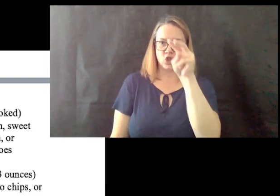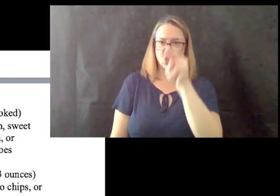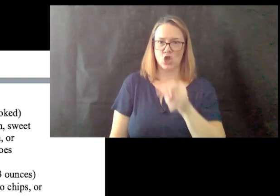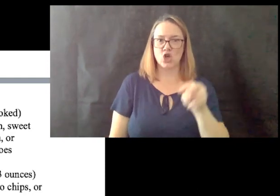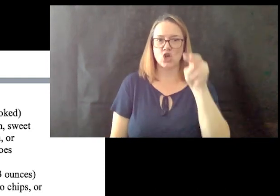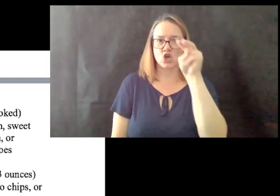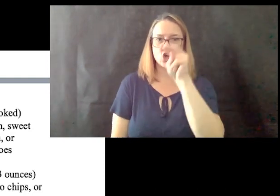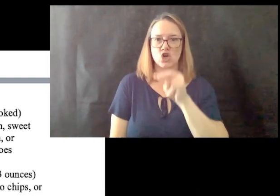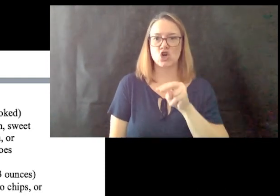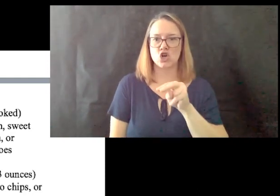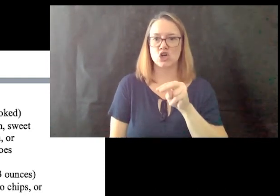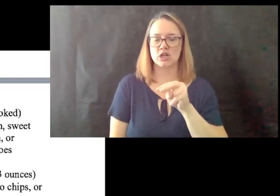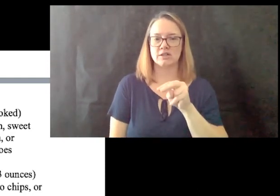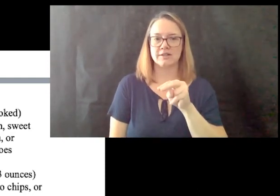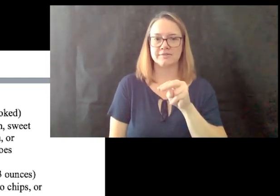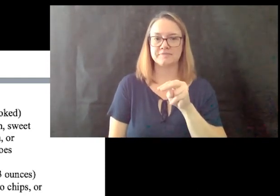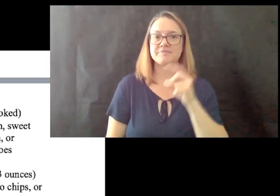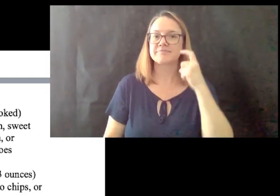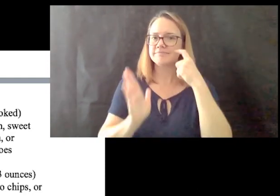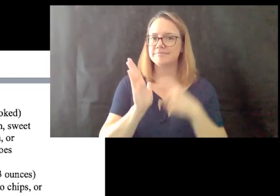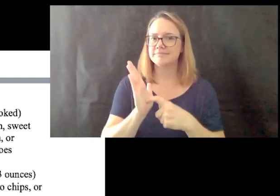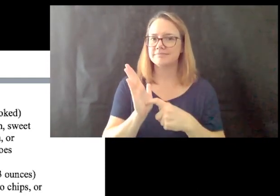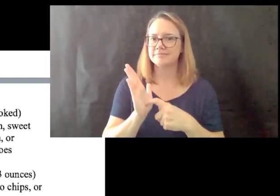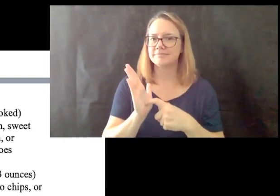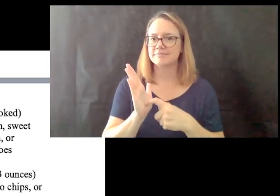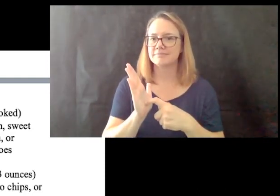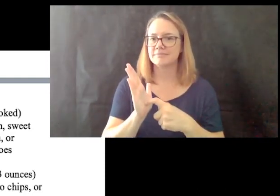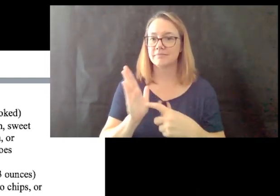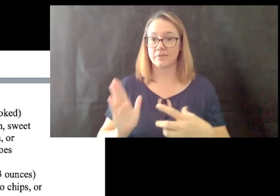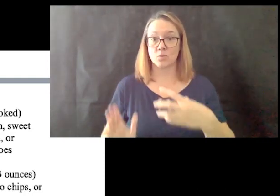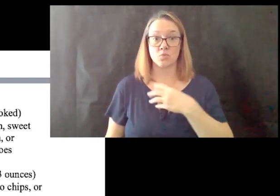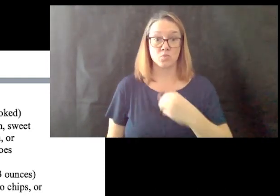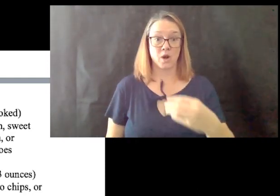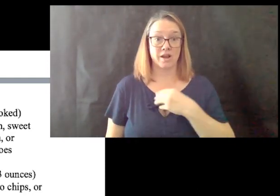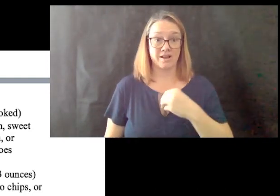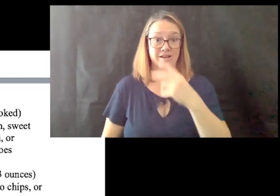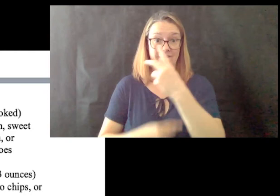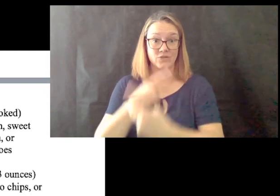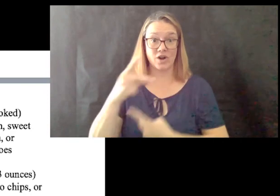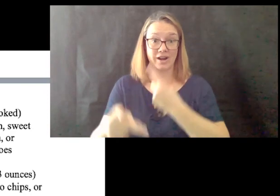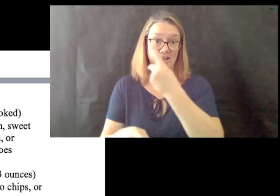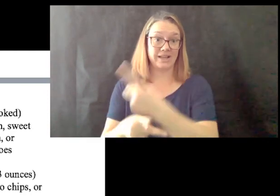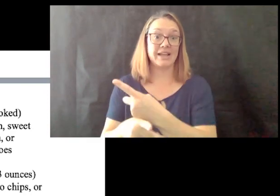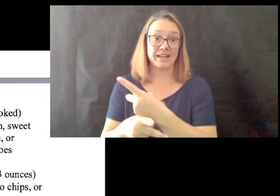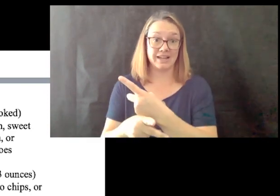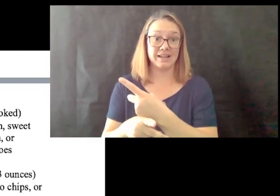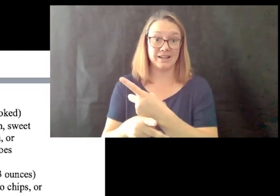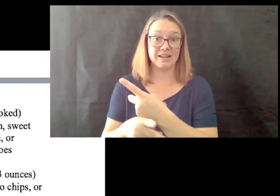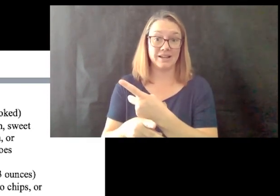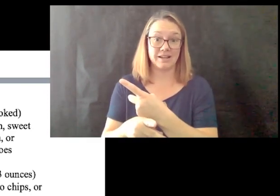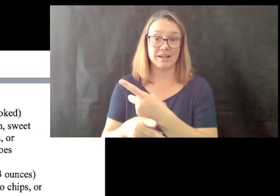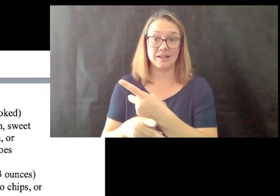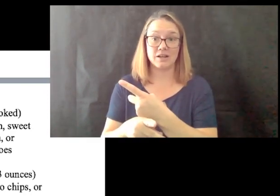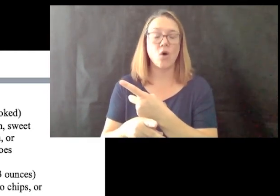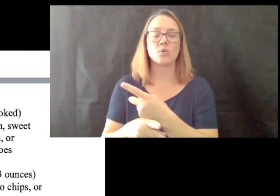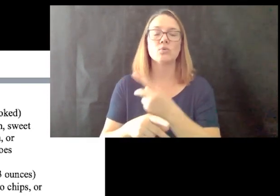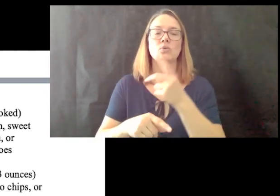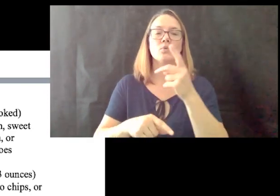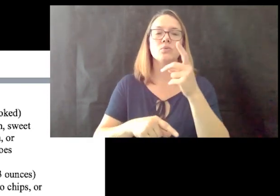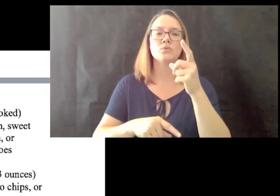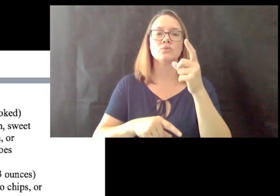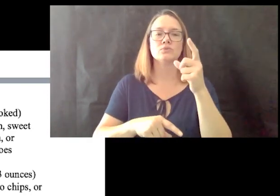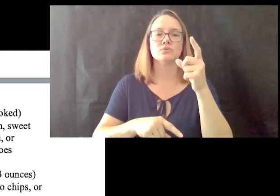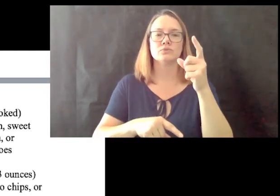everybody to kind of just glance over there and read through the list and notice the wide variety of sizes of servings